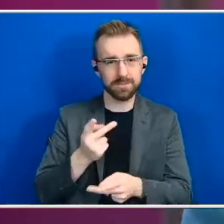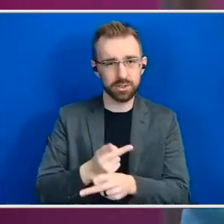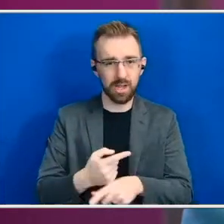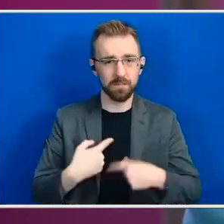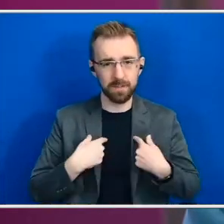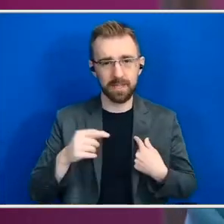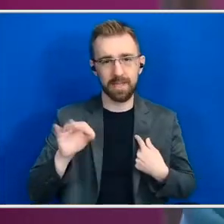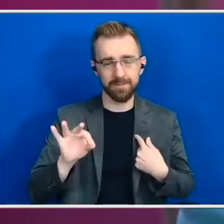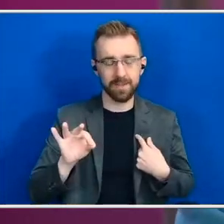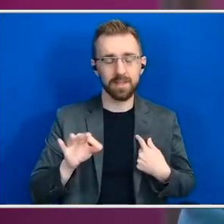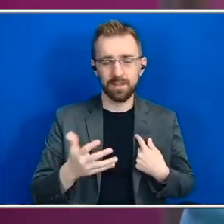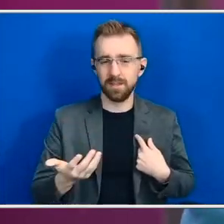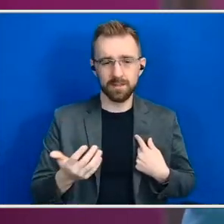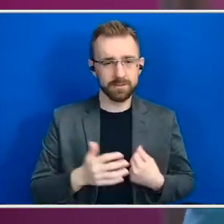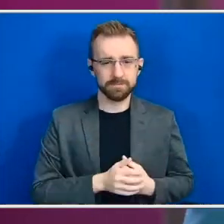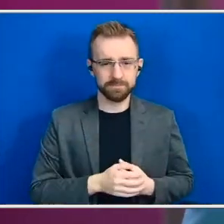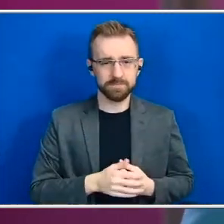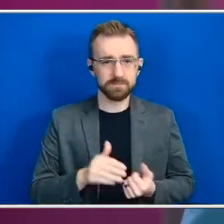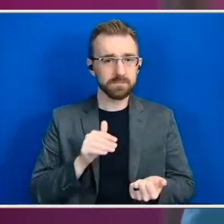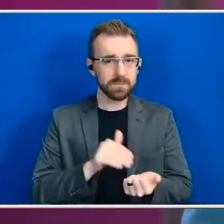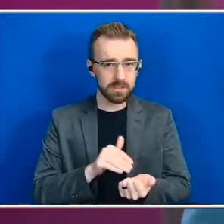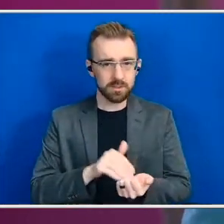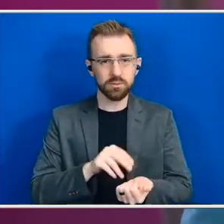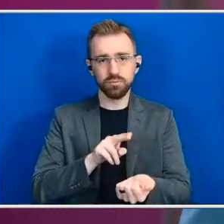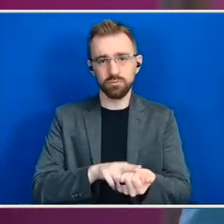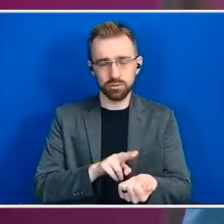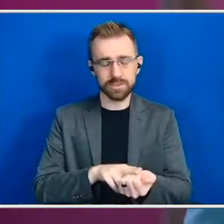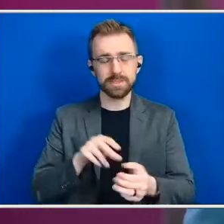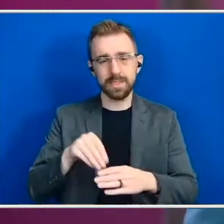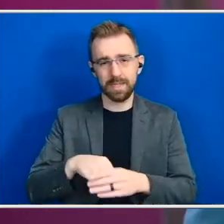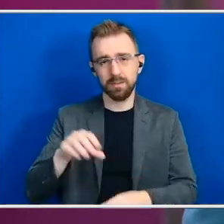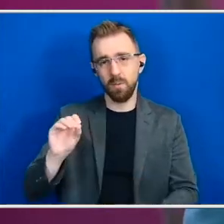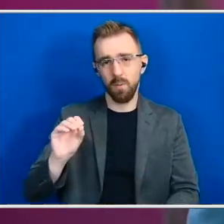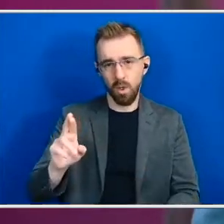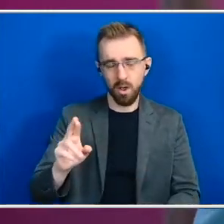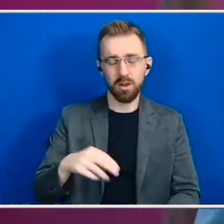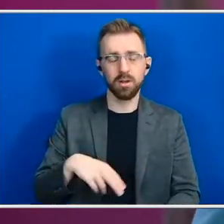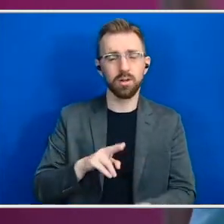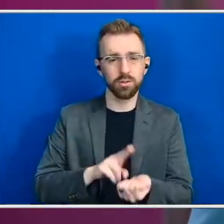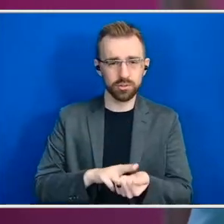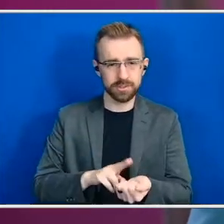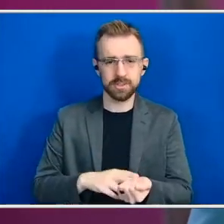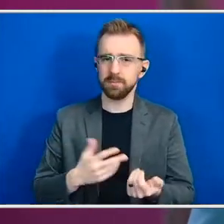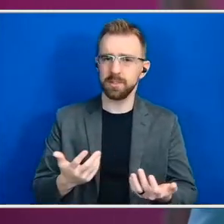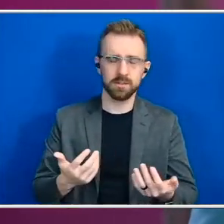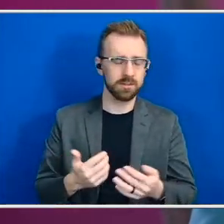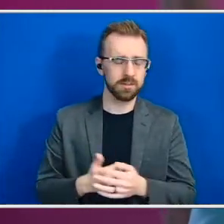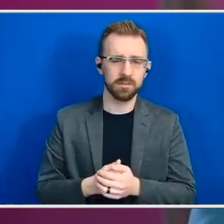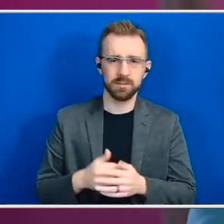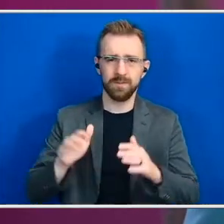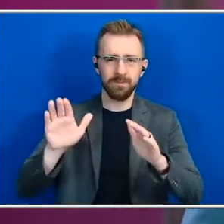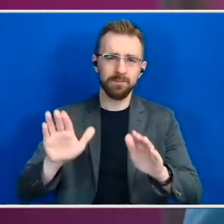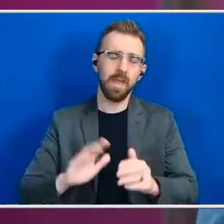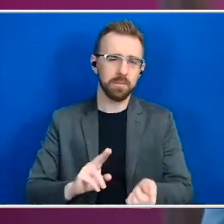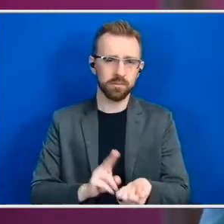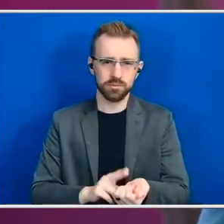The doctors and nurses in the OR, the nurses, look at fabulous nurses in the